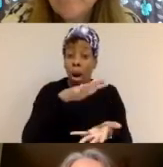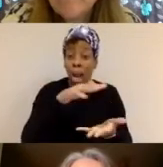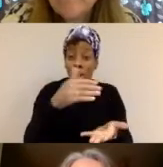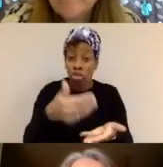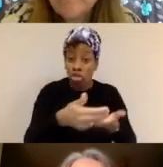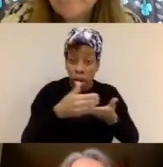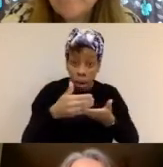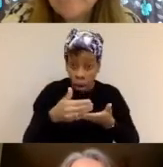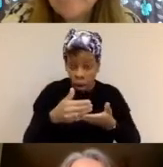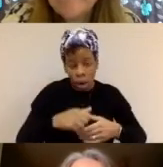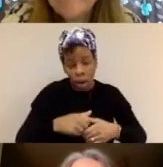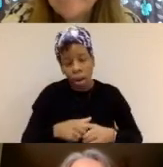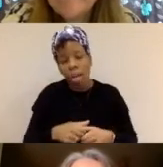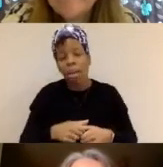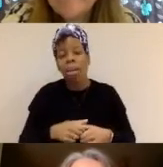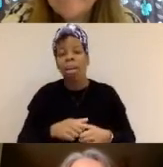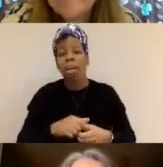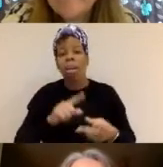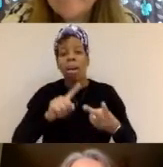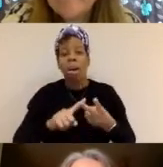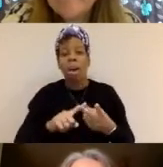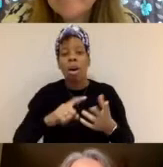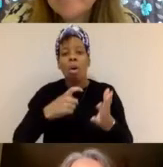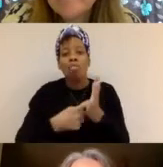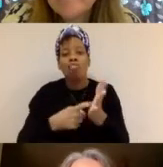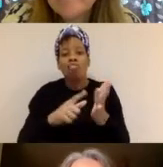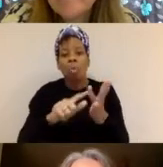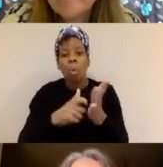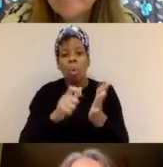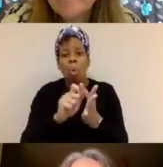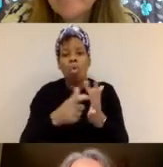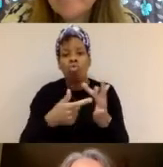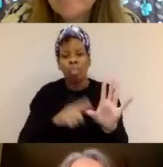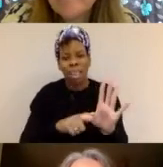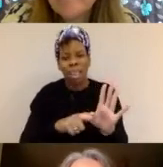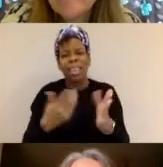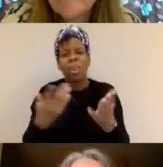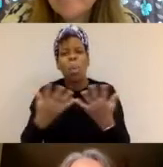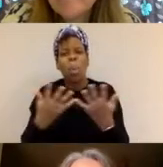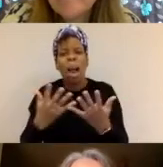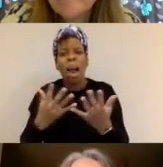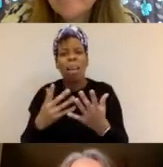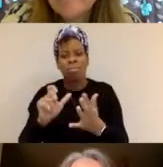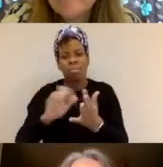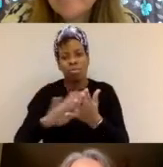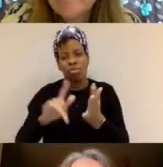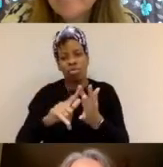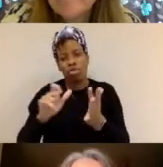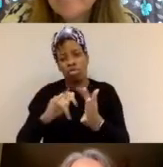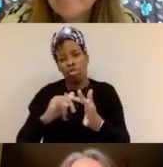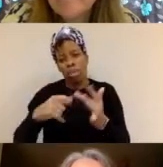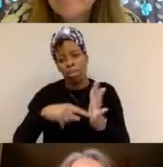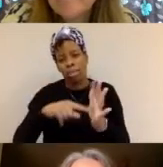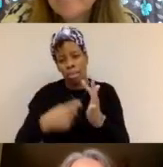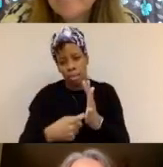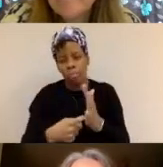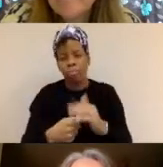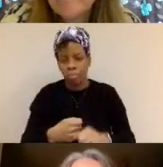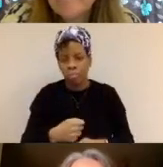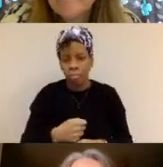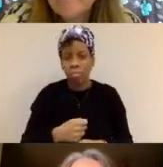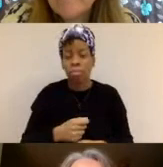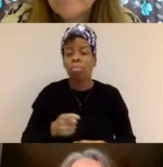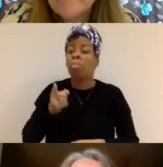times, and the Vaudrey collection in Chichester as well. So bringing our artists together with these collections to think about